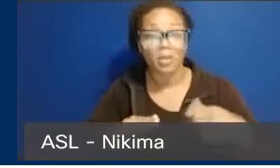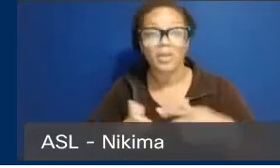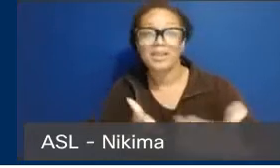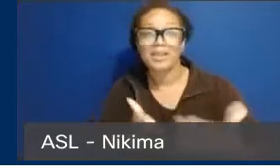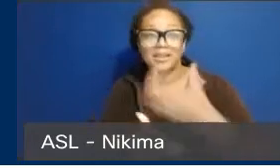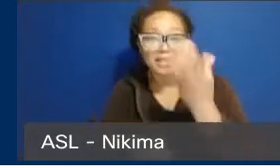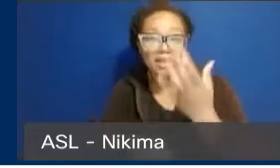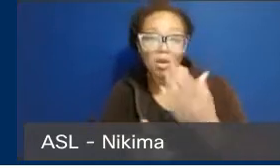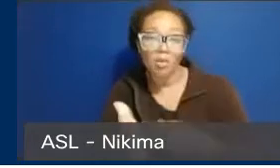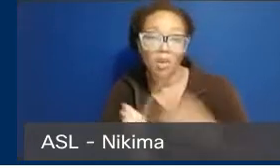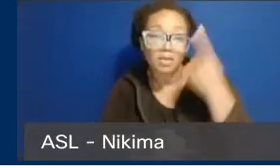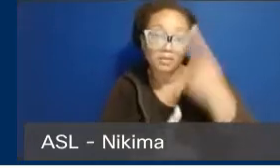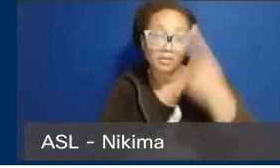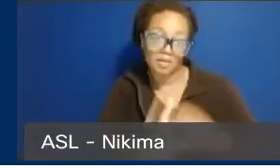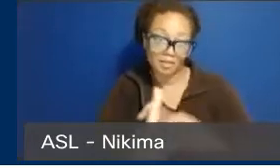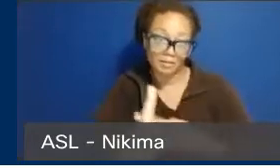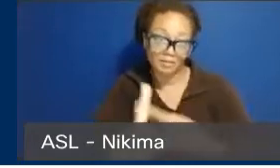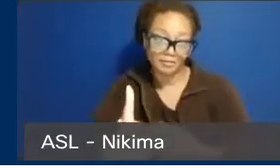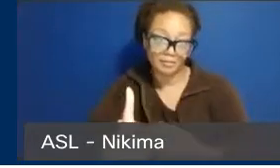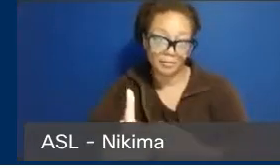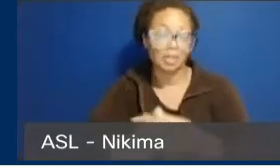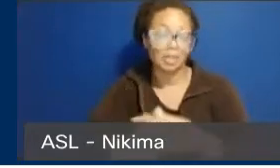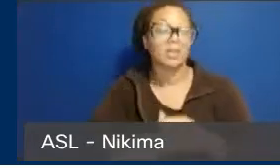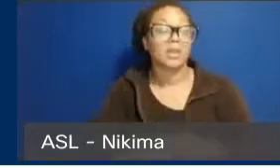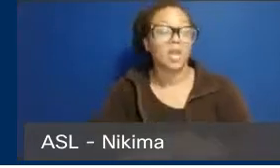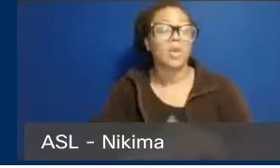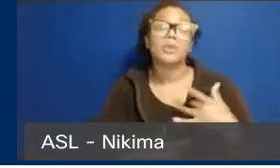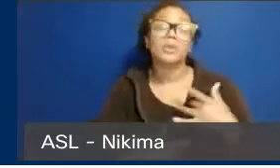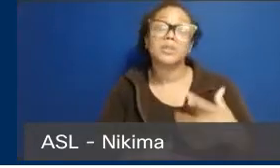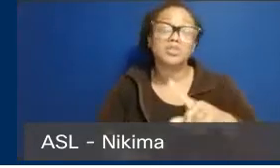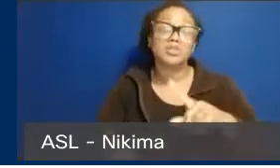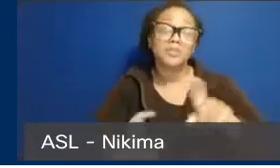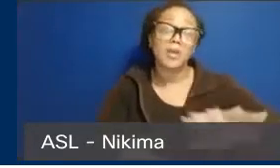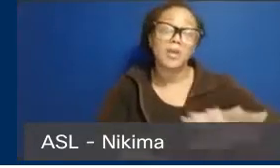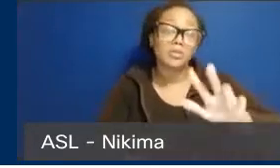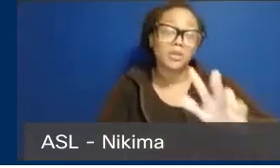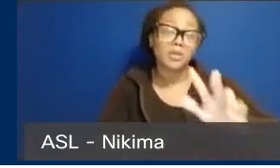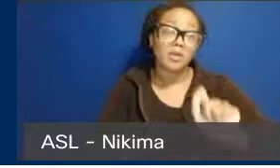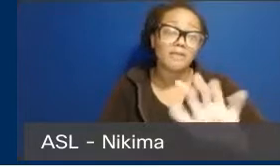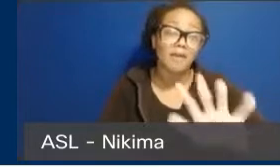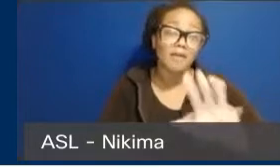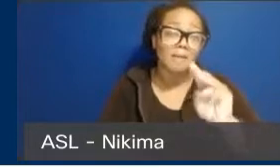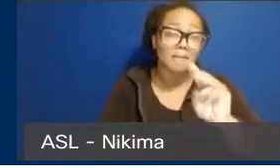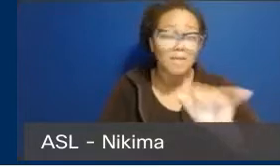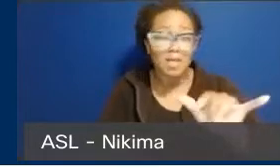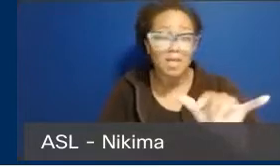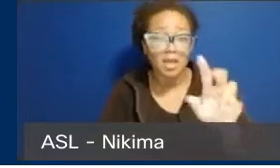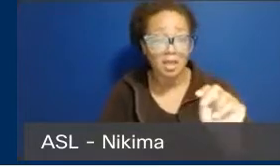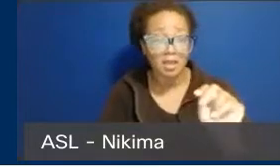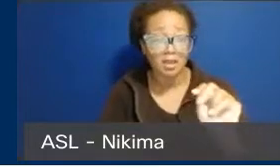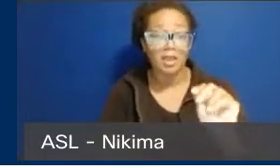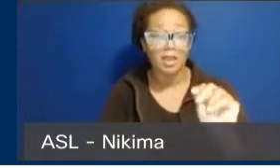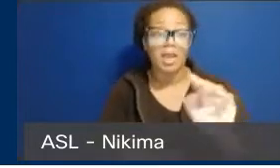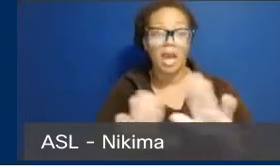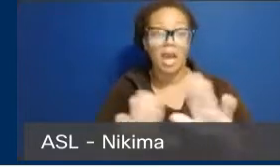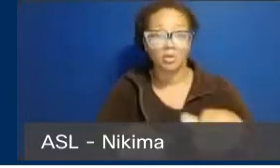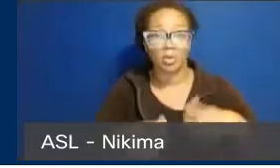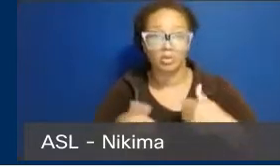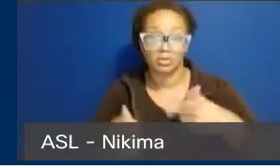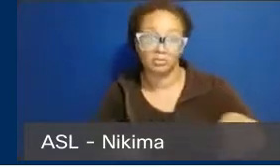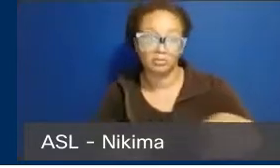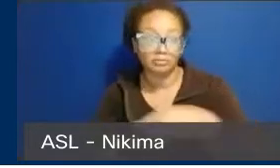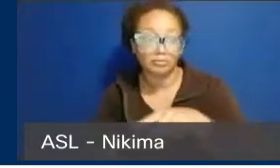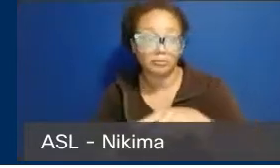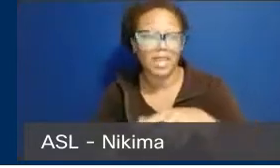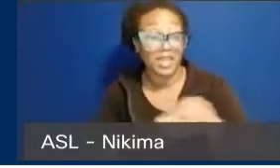and we survey about 3.5 million households. And as you can see on the slide, we cover quite